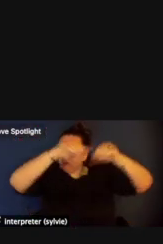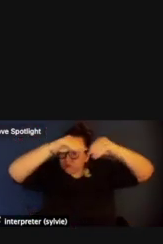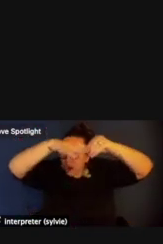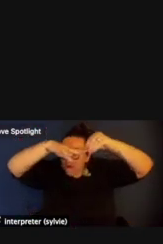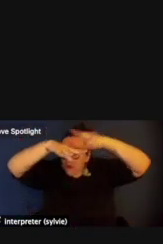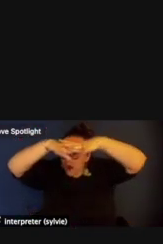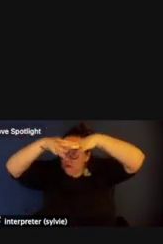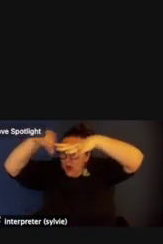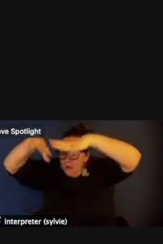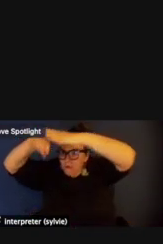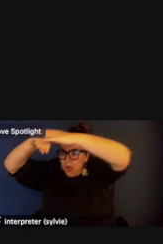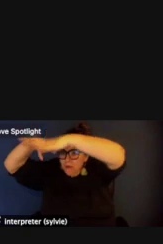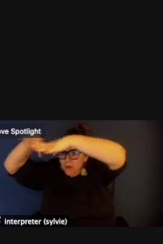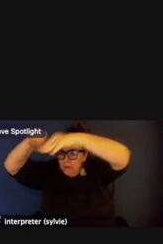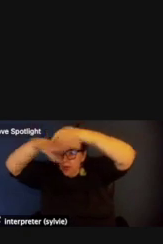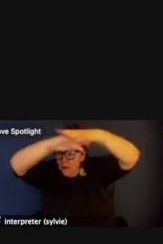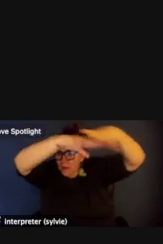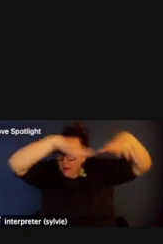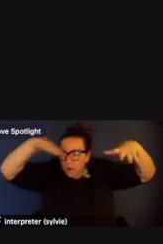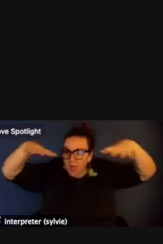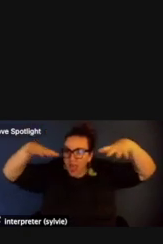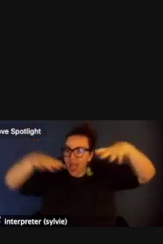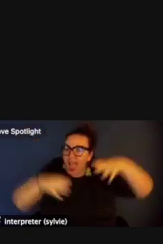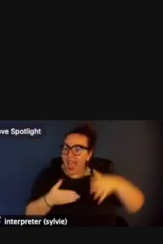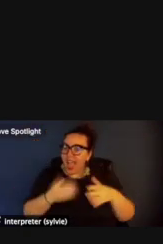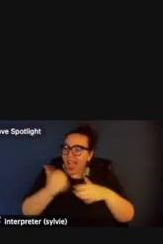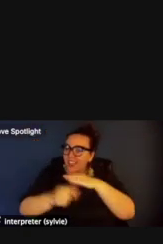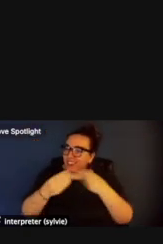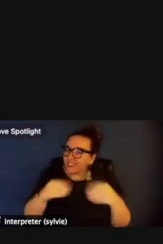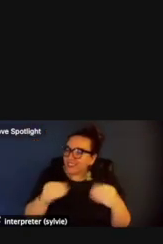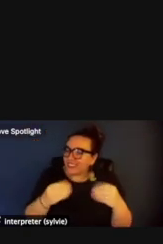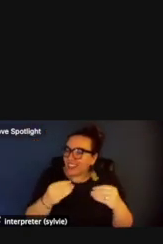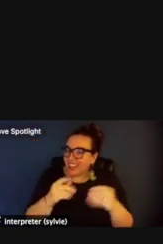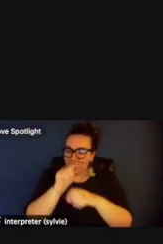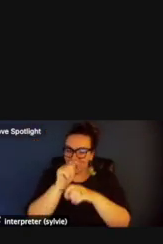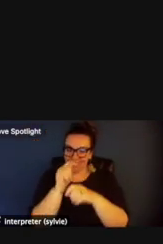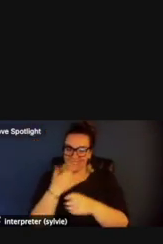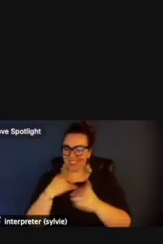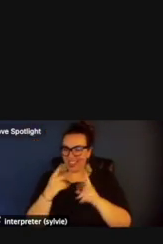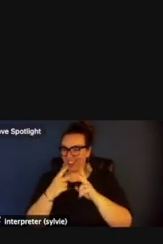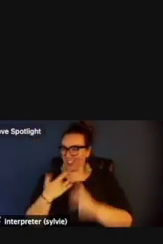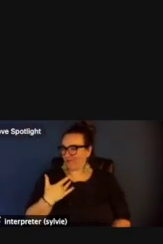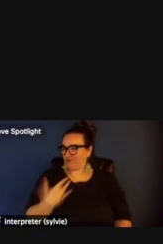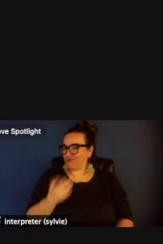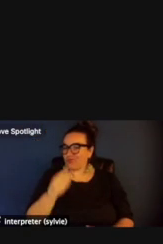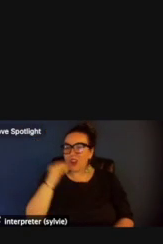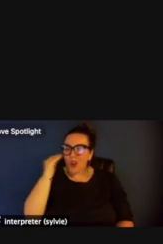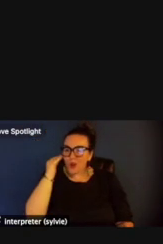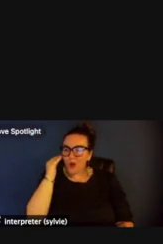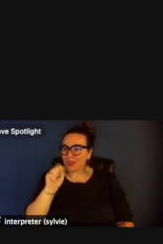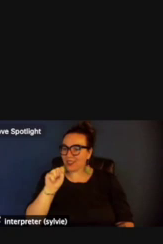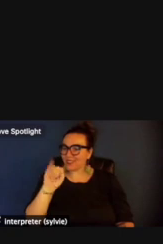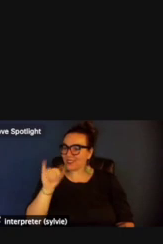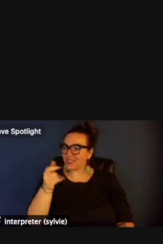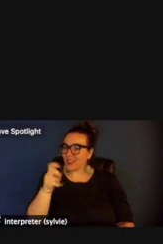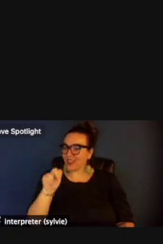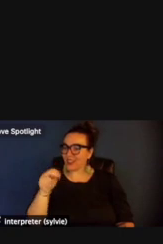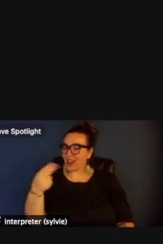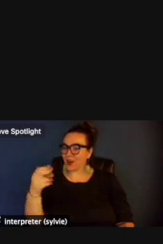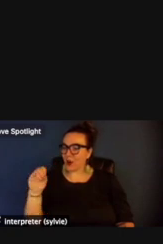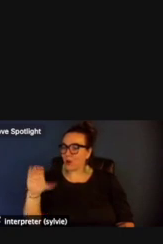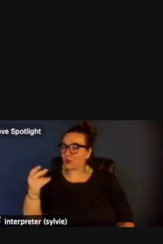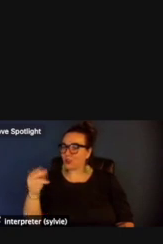very traditional homes. Again, and this is still in Saigon, Ho Chi Minh. And this is